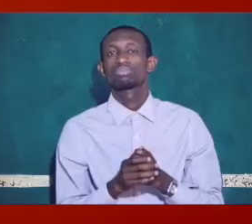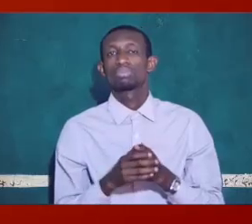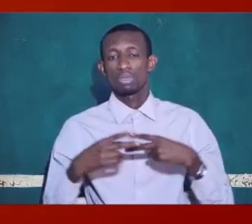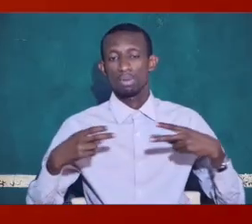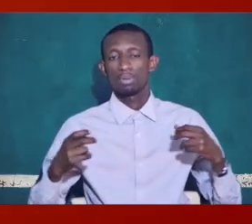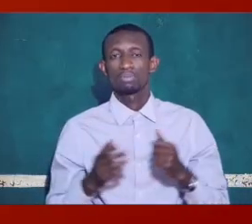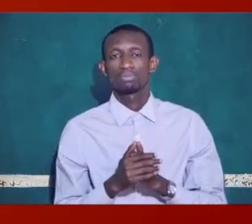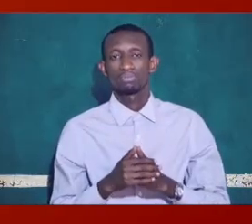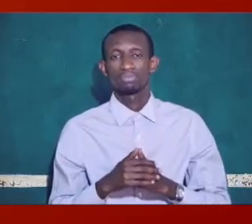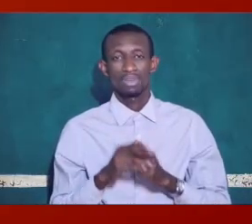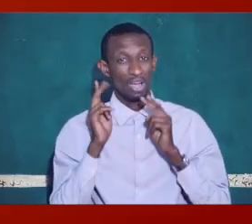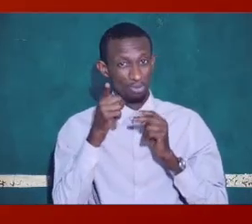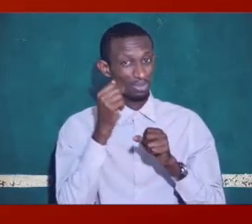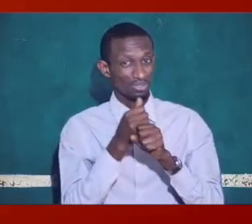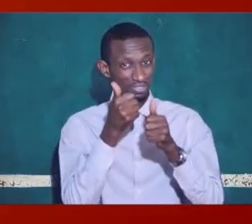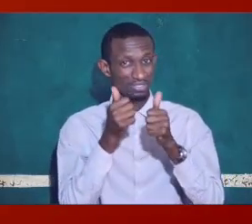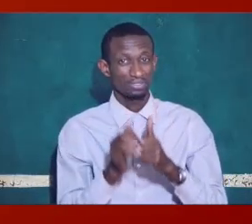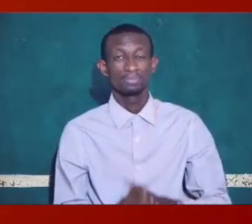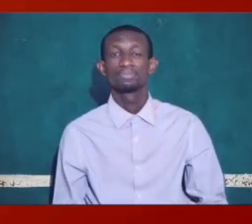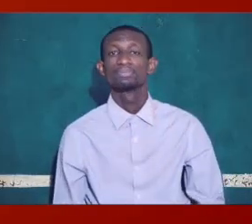You will make it.